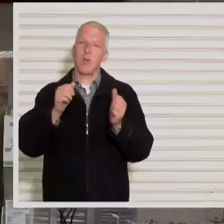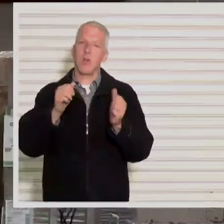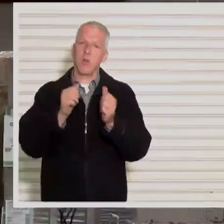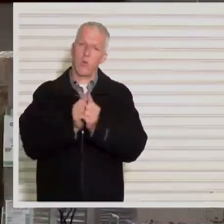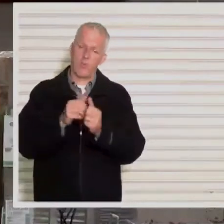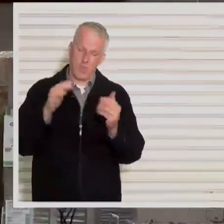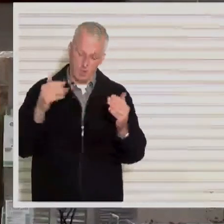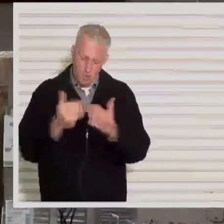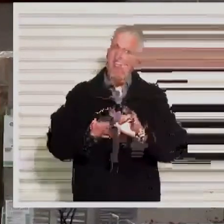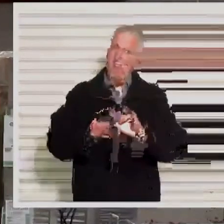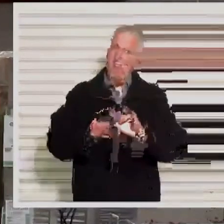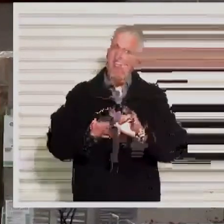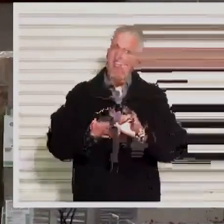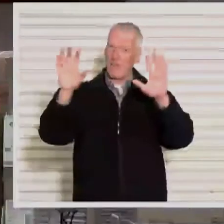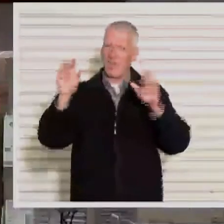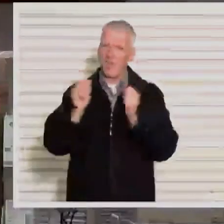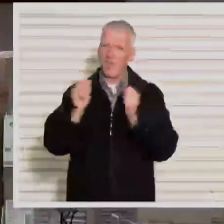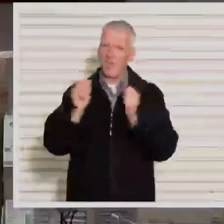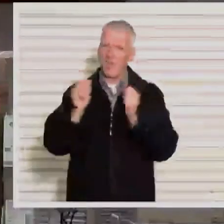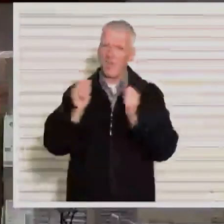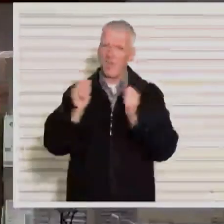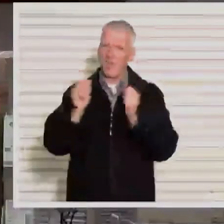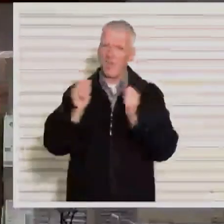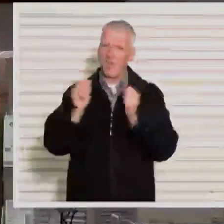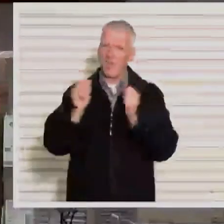what our focus,